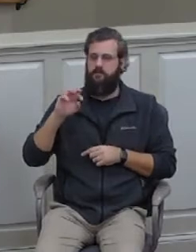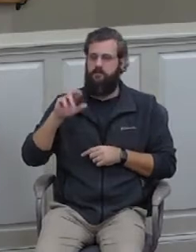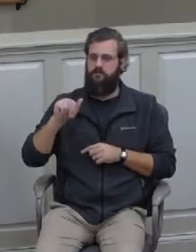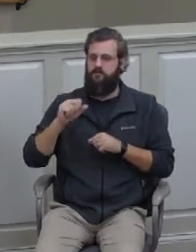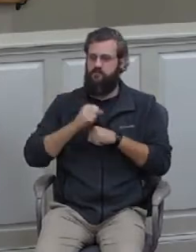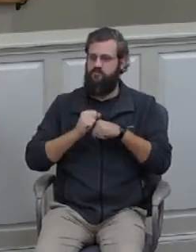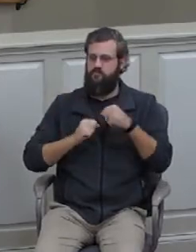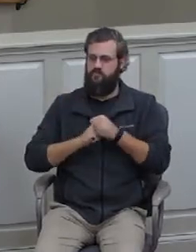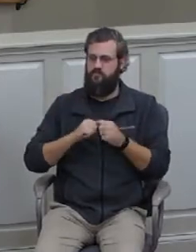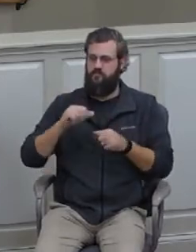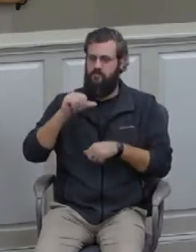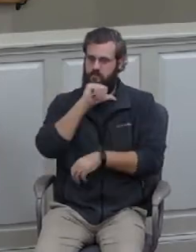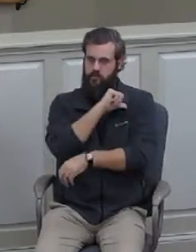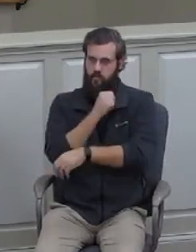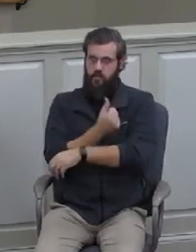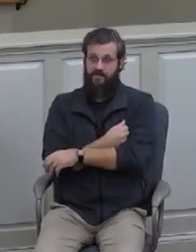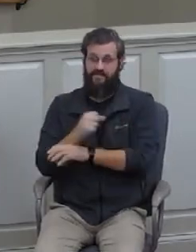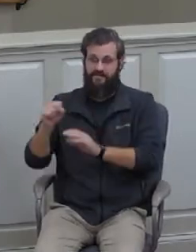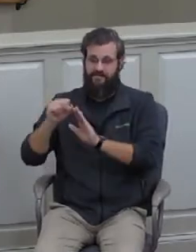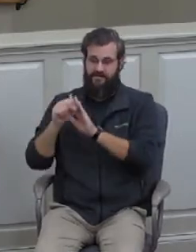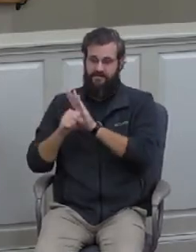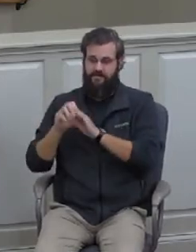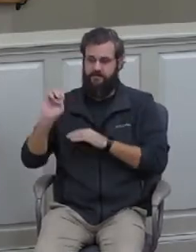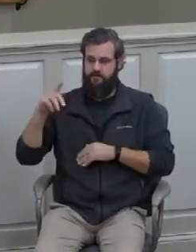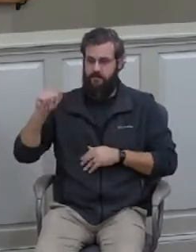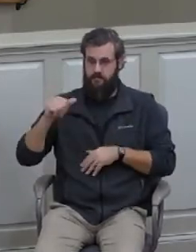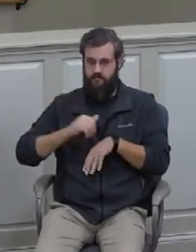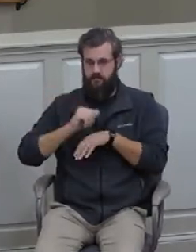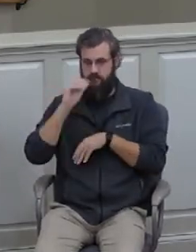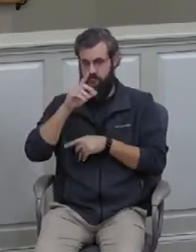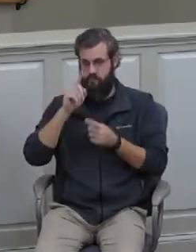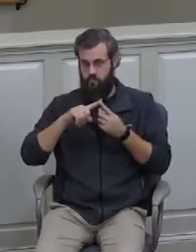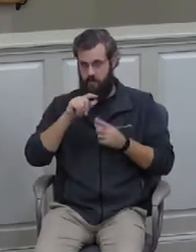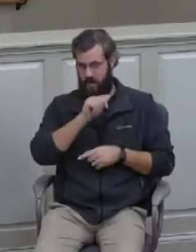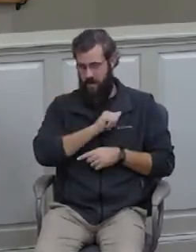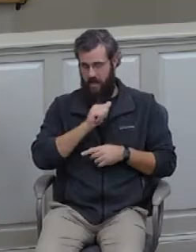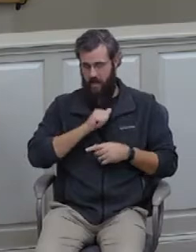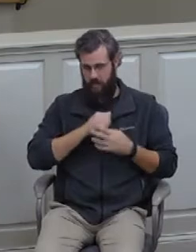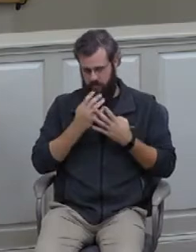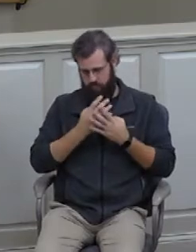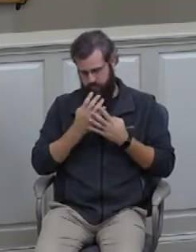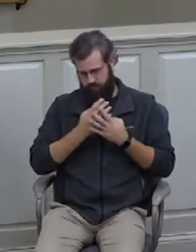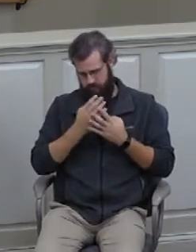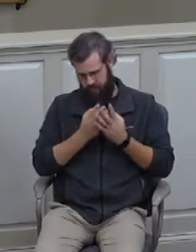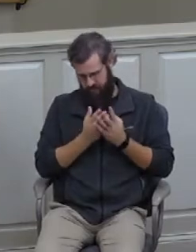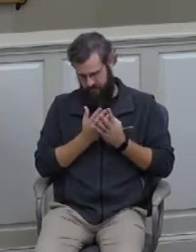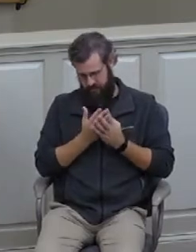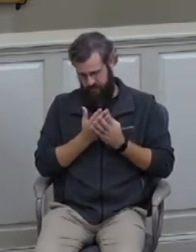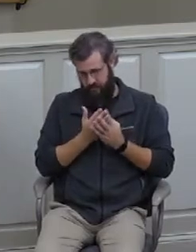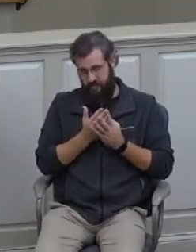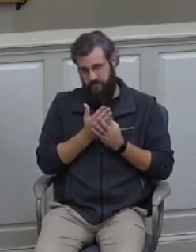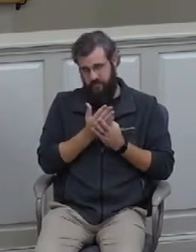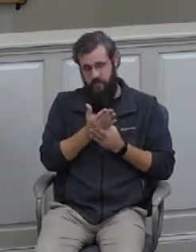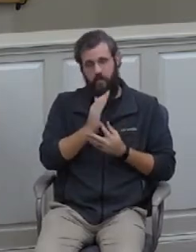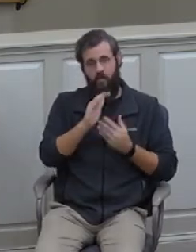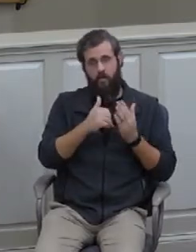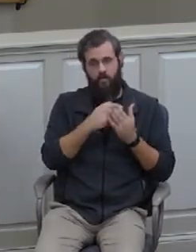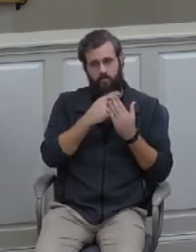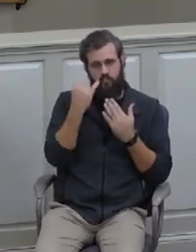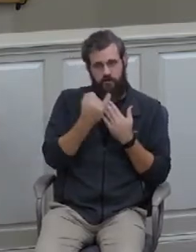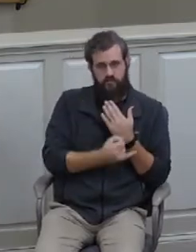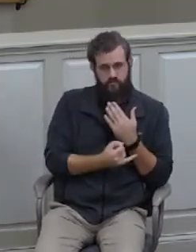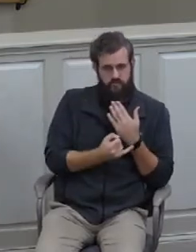state's EPA, submitted to Atlanta, where we were filtered through all the other programs, the projects